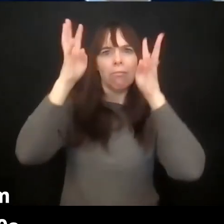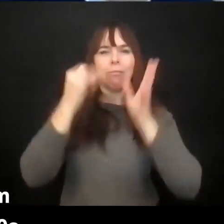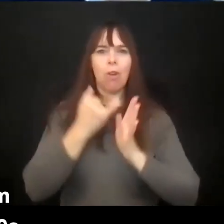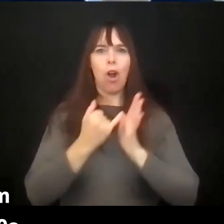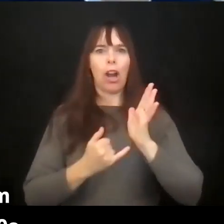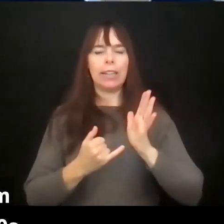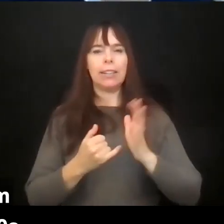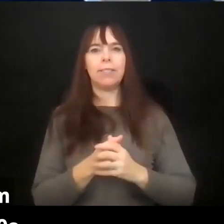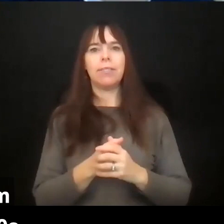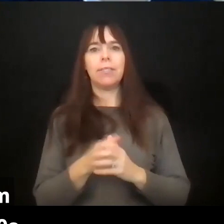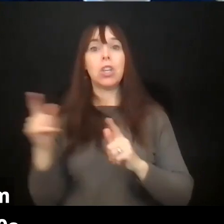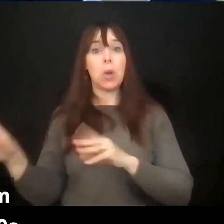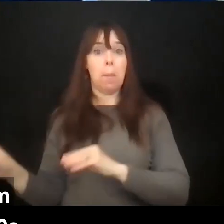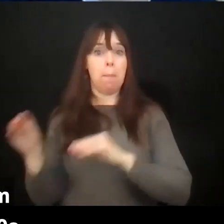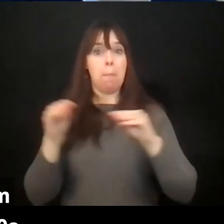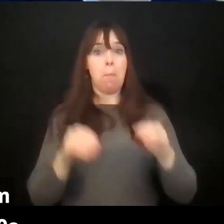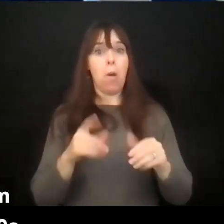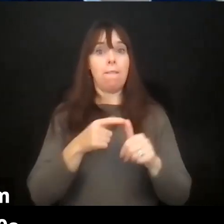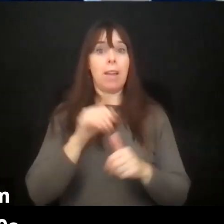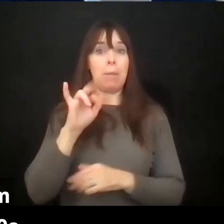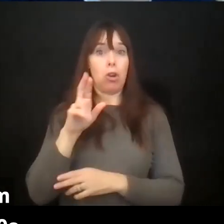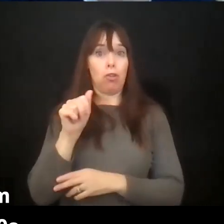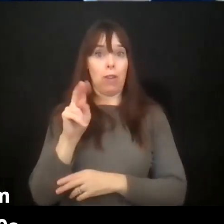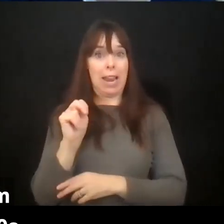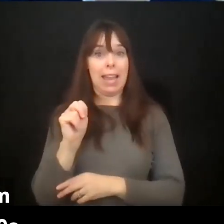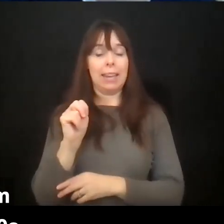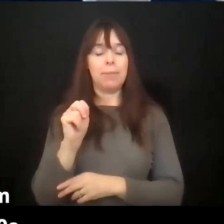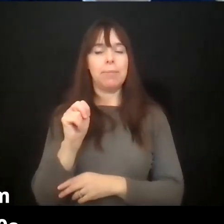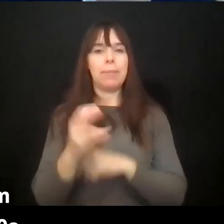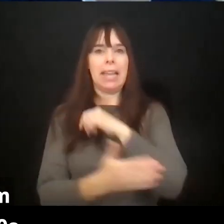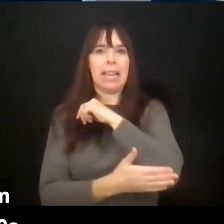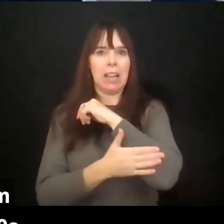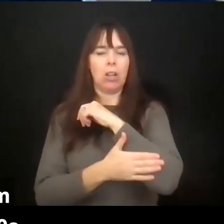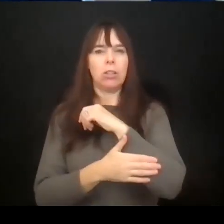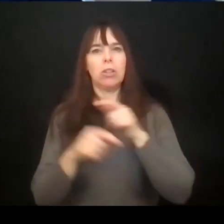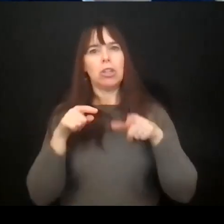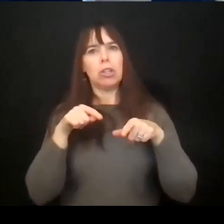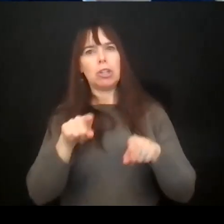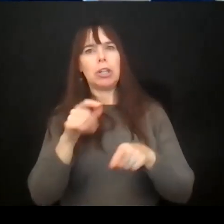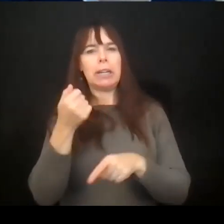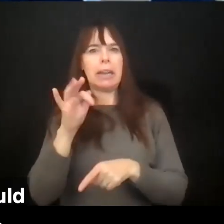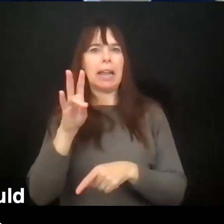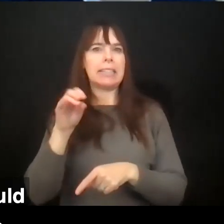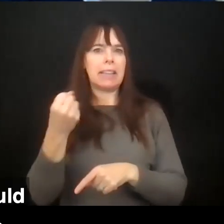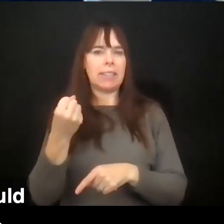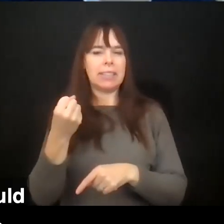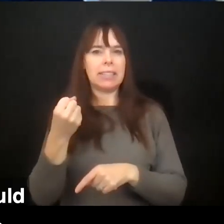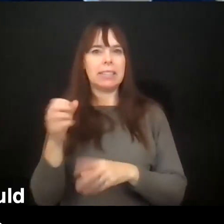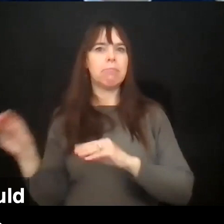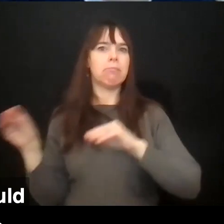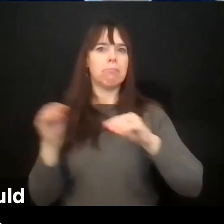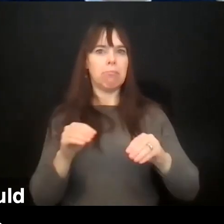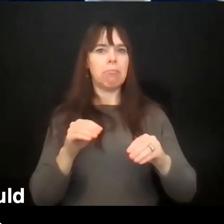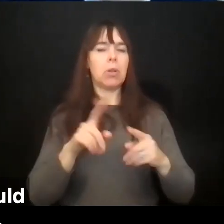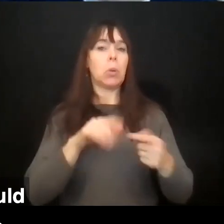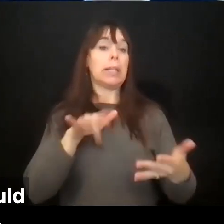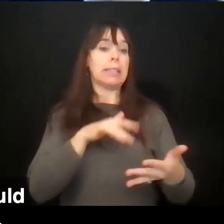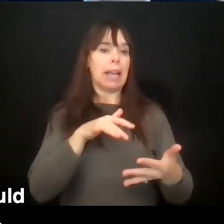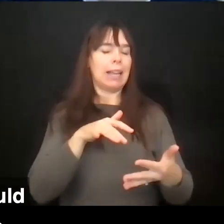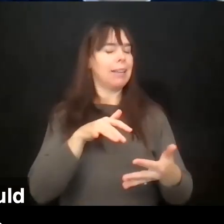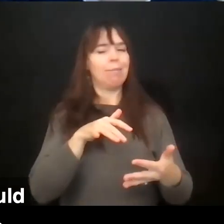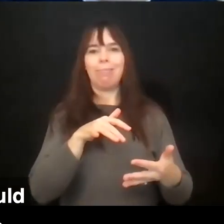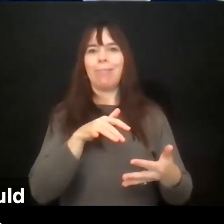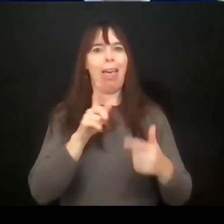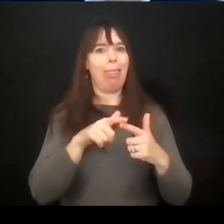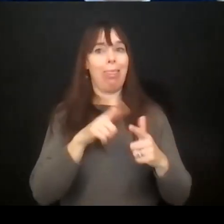She came here from Iran in the early 1970s to study, but then could not go back